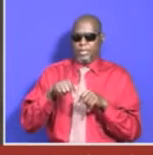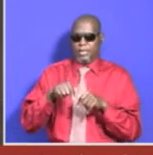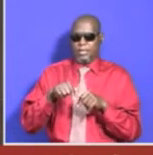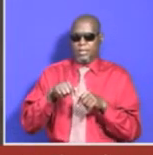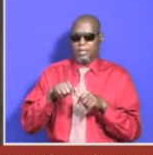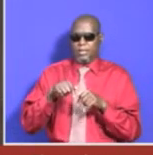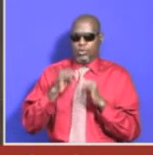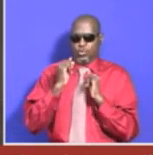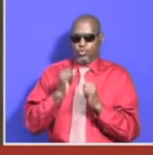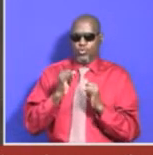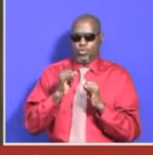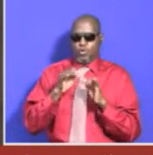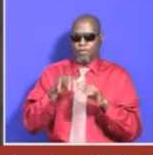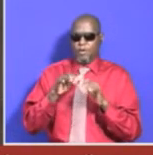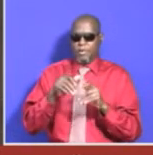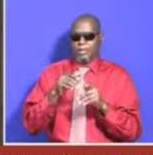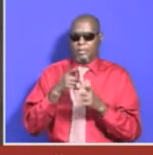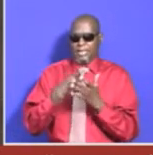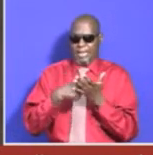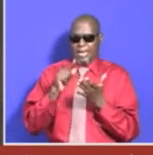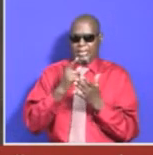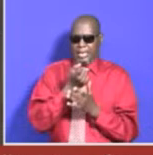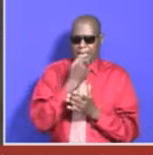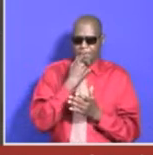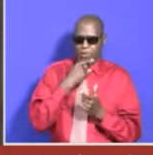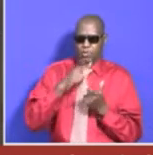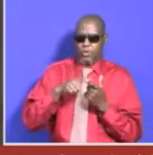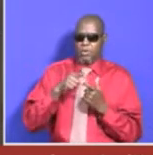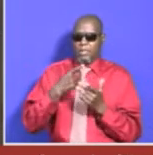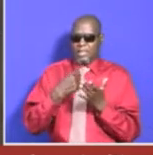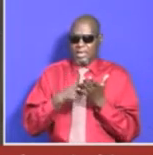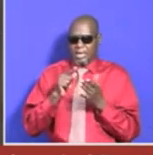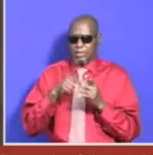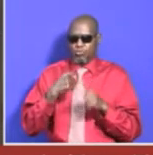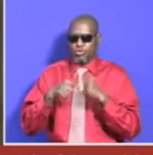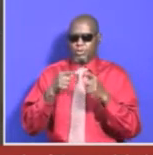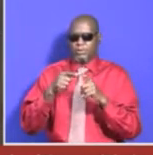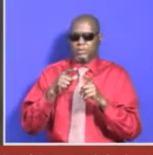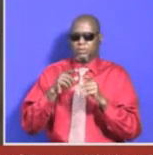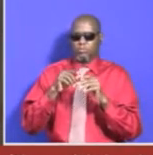the right agrochemicals, using the right processes and procedures.